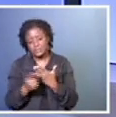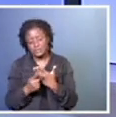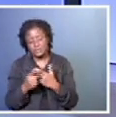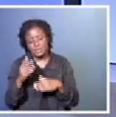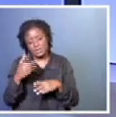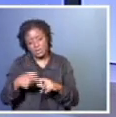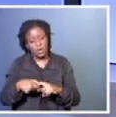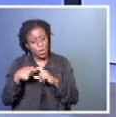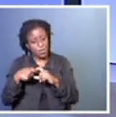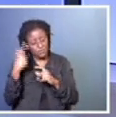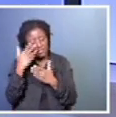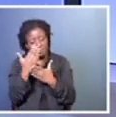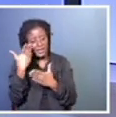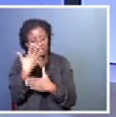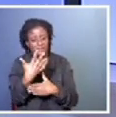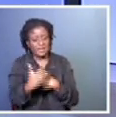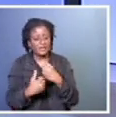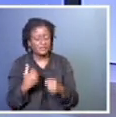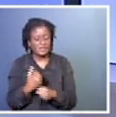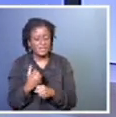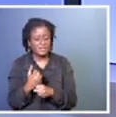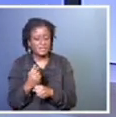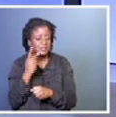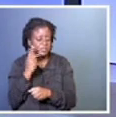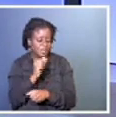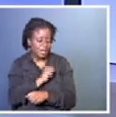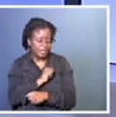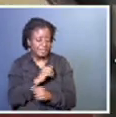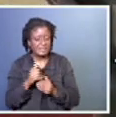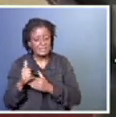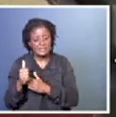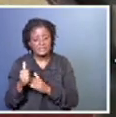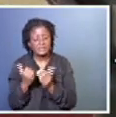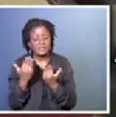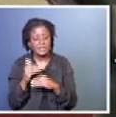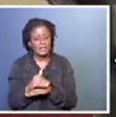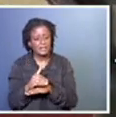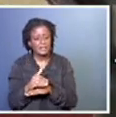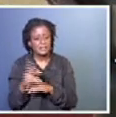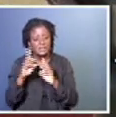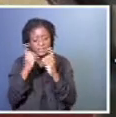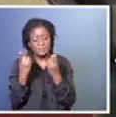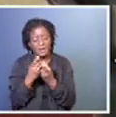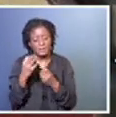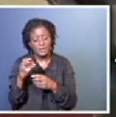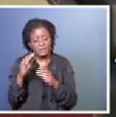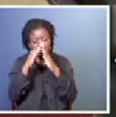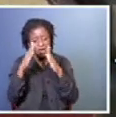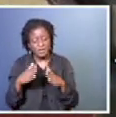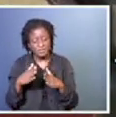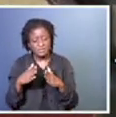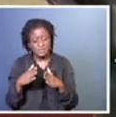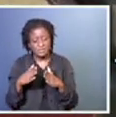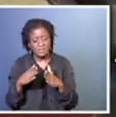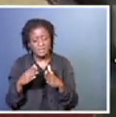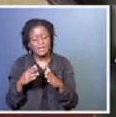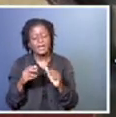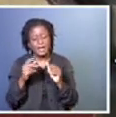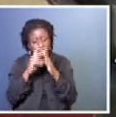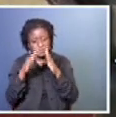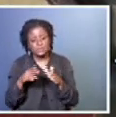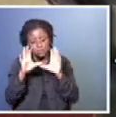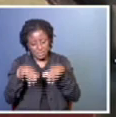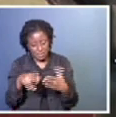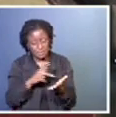5 years. Keishla Adderley leads us off tonight. The Department of Housing Affordable Housing Construction